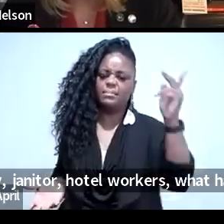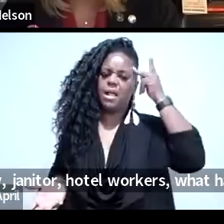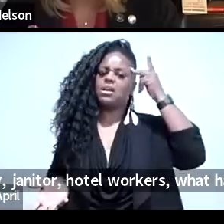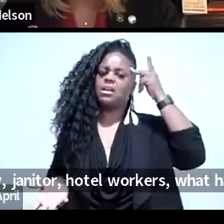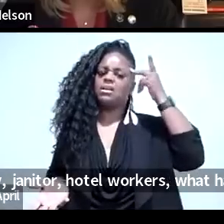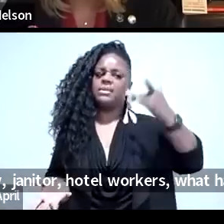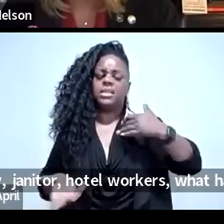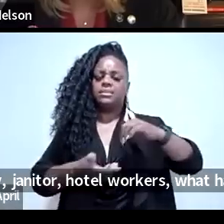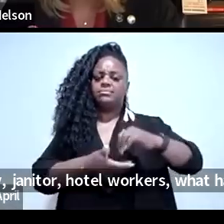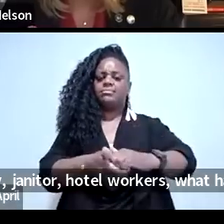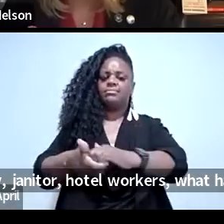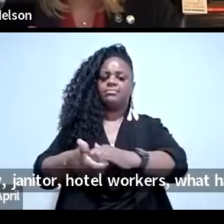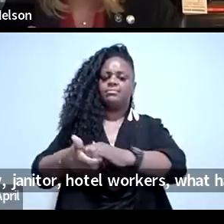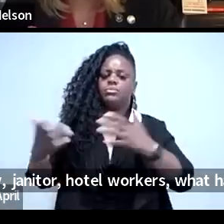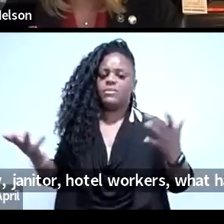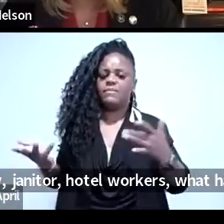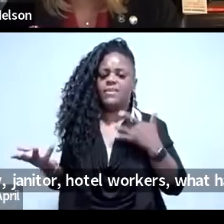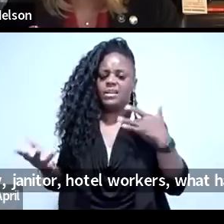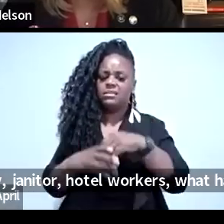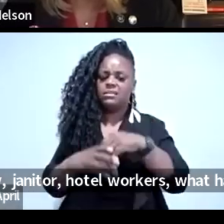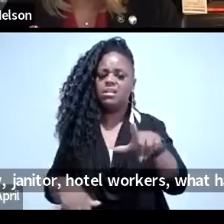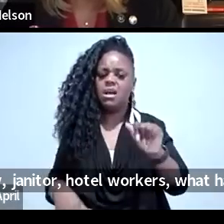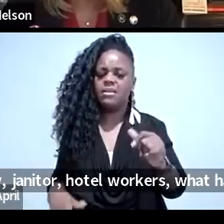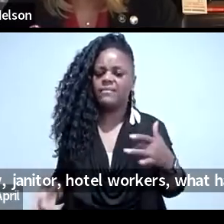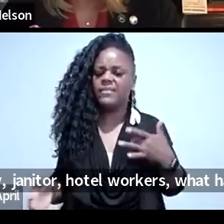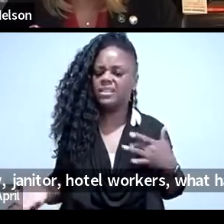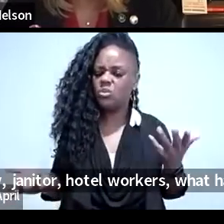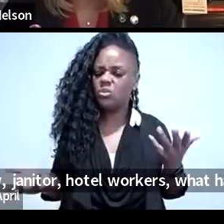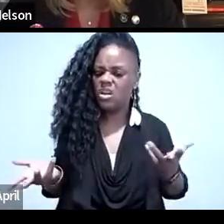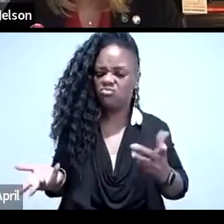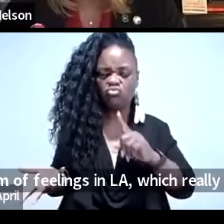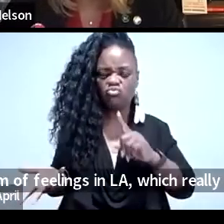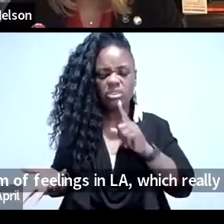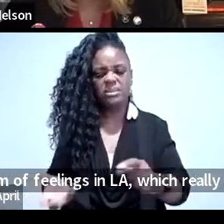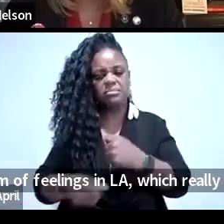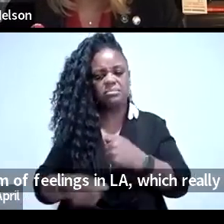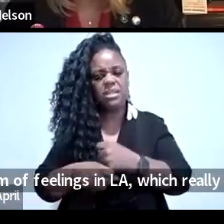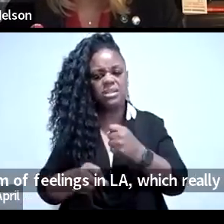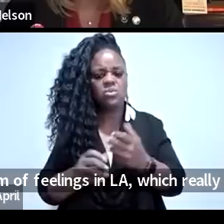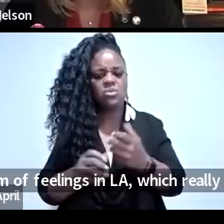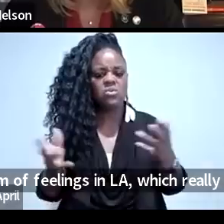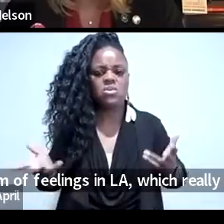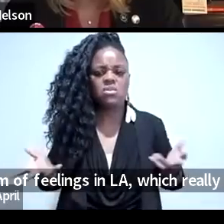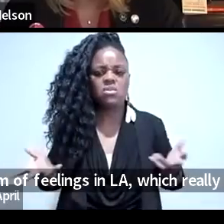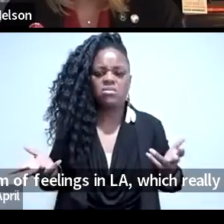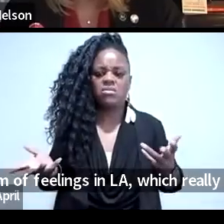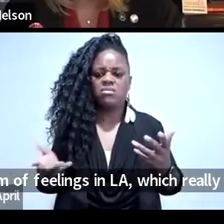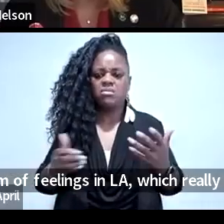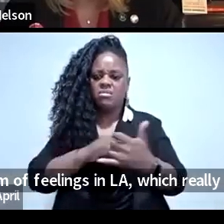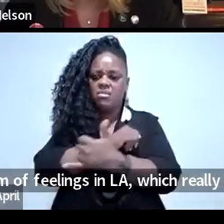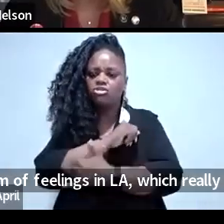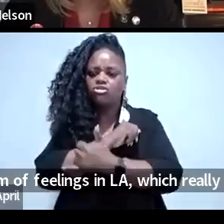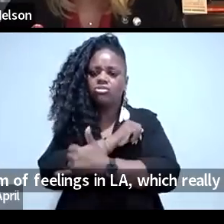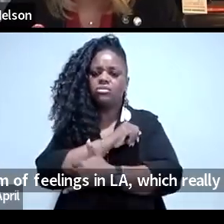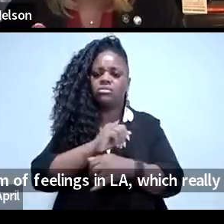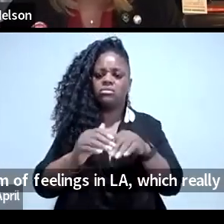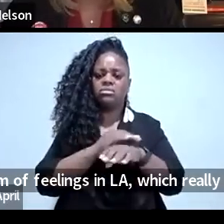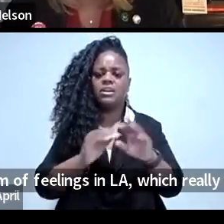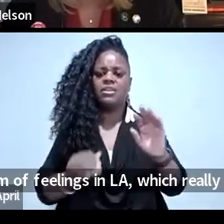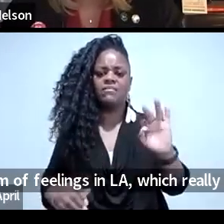which really made being pro-union a requirement for local elected officials. And I bring that